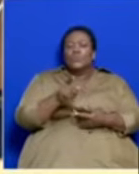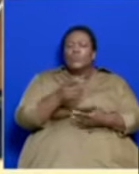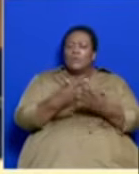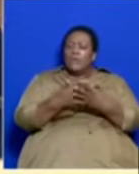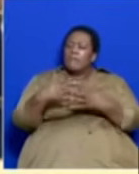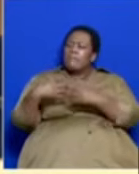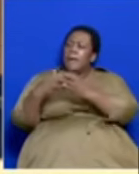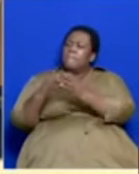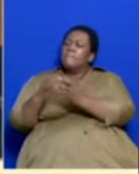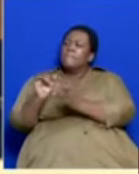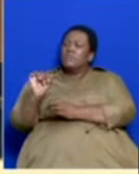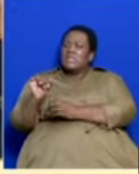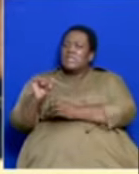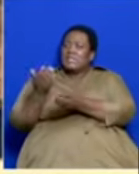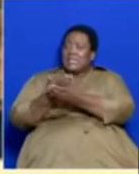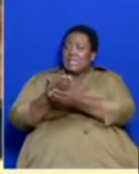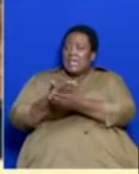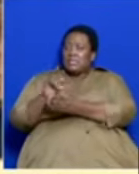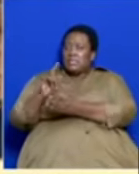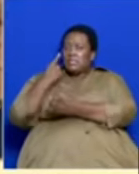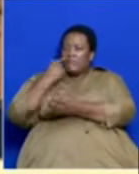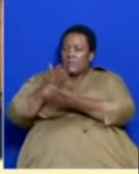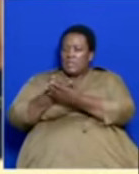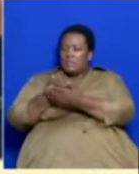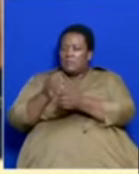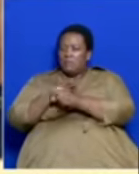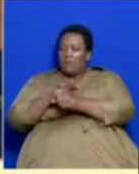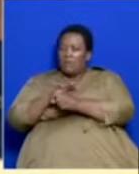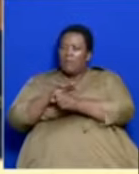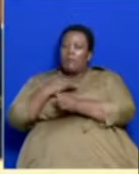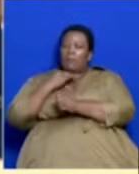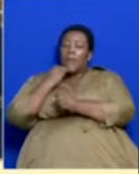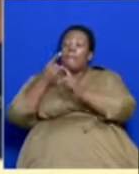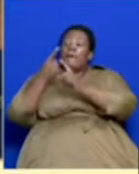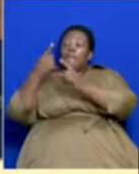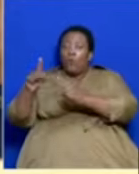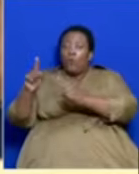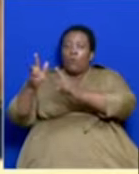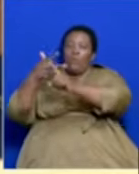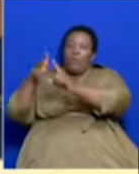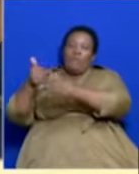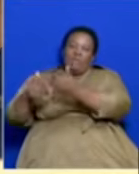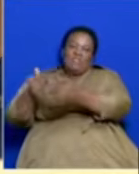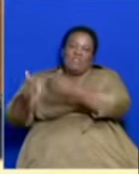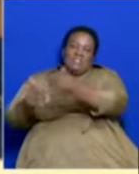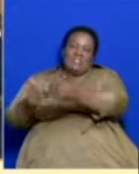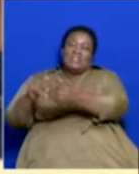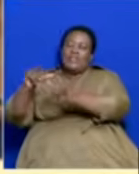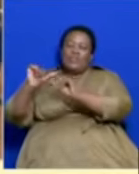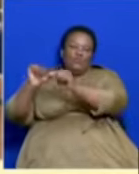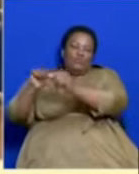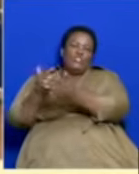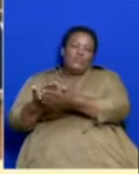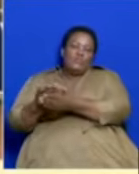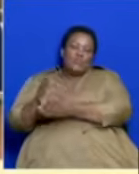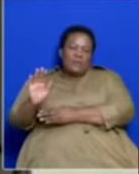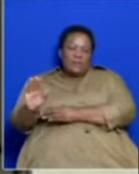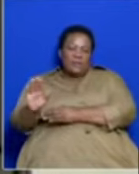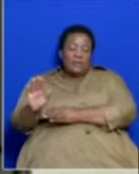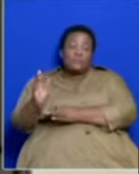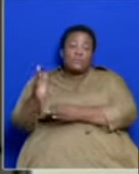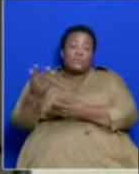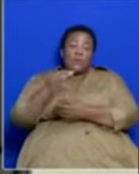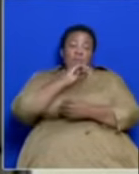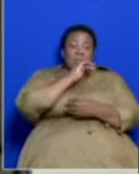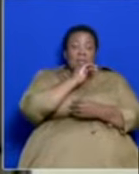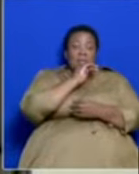for purposes of the disciplinary process. Yes. Which means that with regard to that process, the investigation is complete.